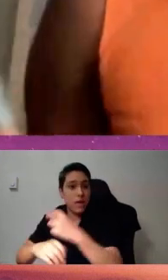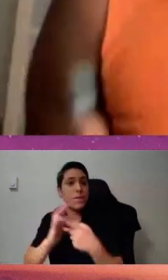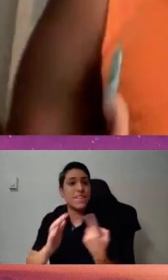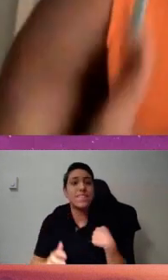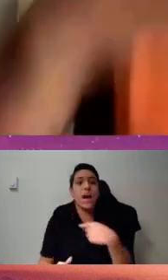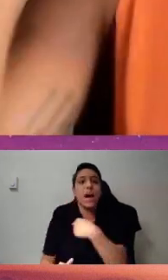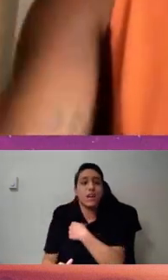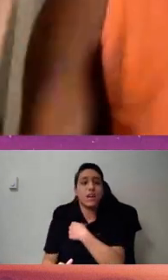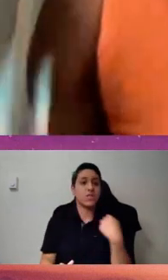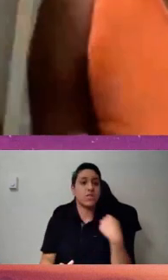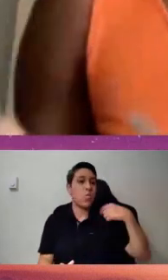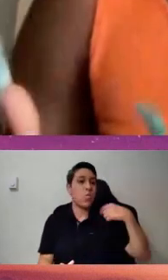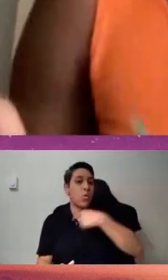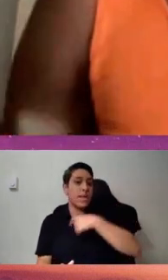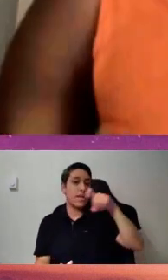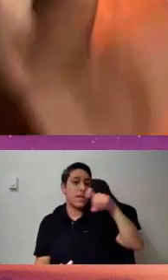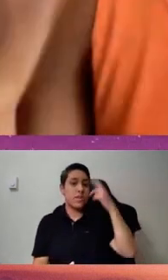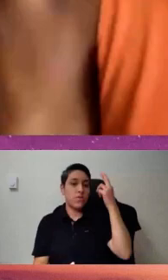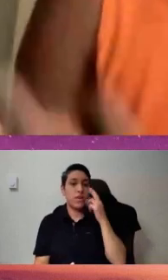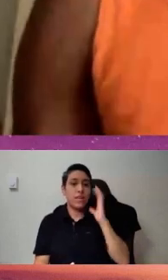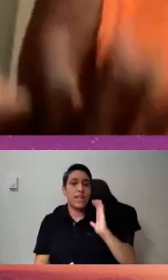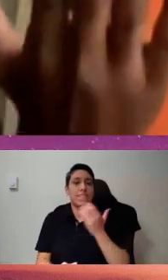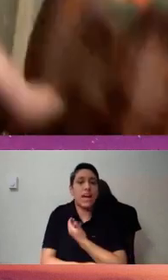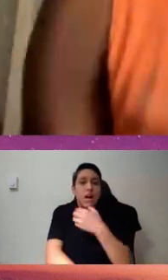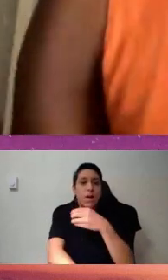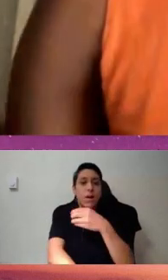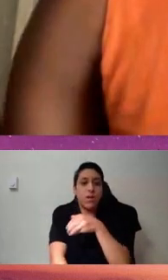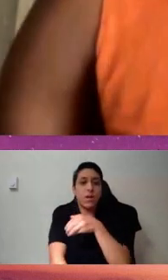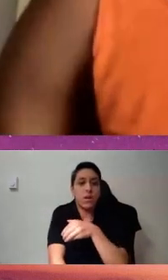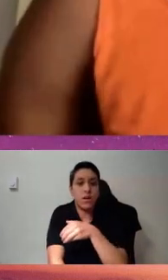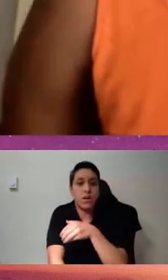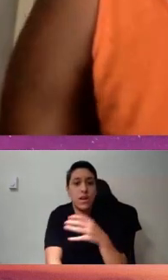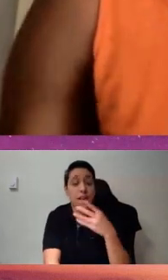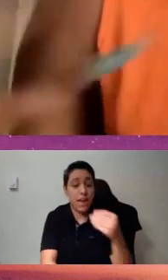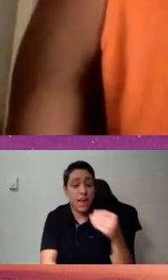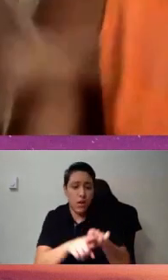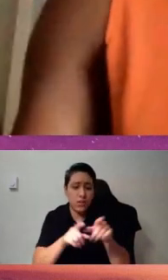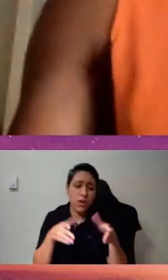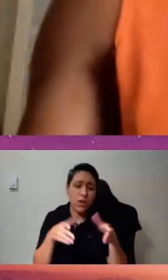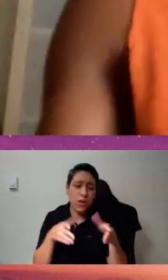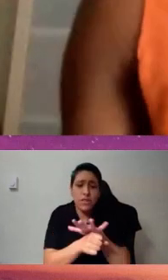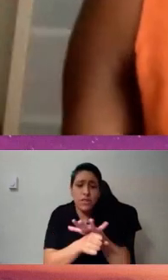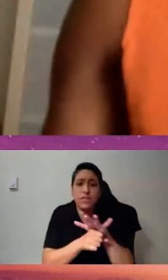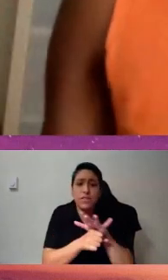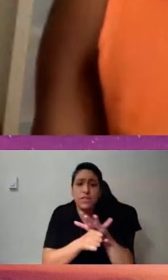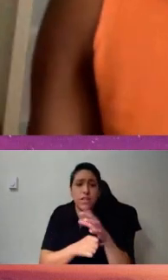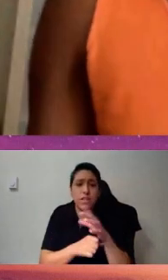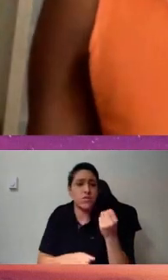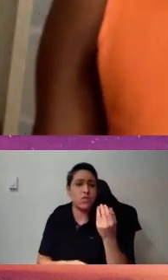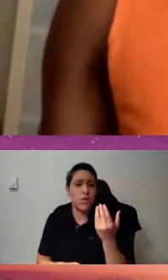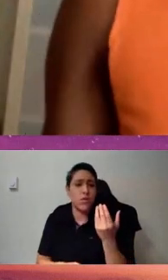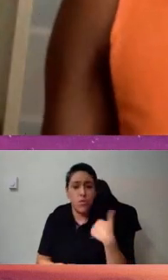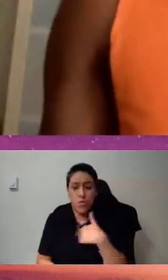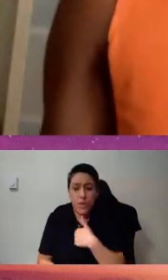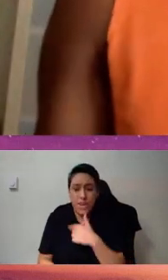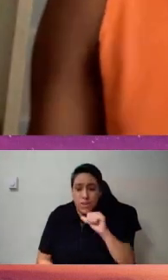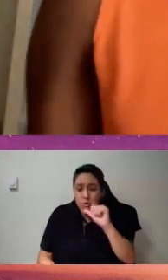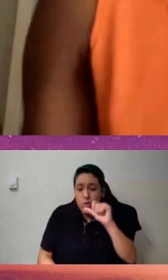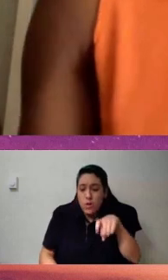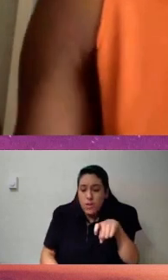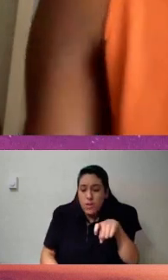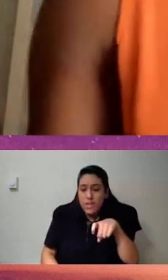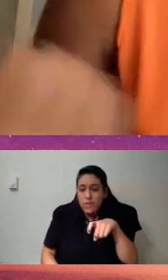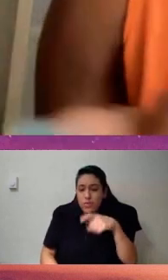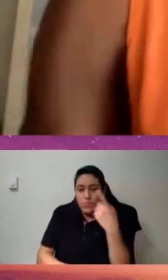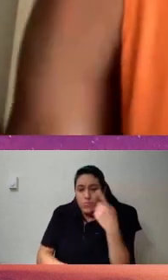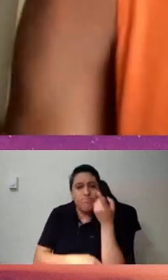realizing our power, reimagining our power, and also giving ourselves space to also not be that badass bitch all the time. Yeah, like, actually, I